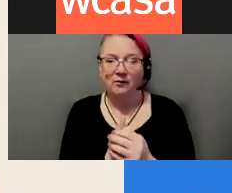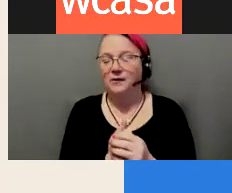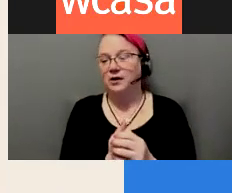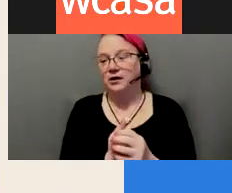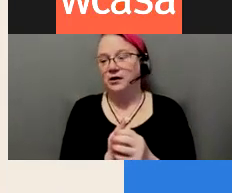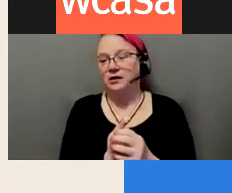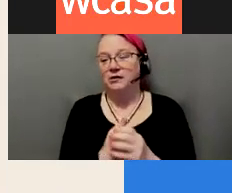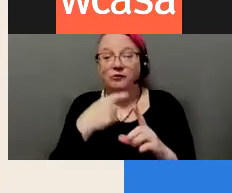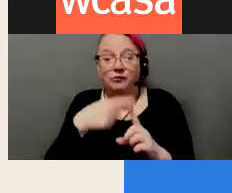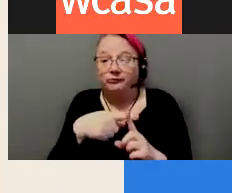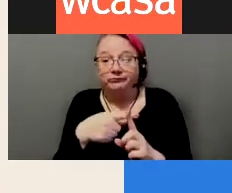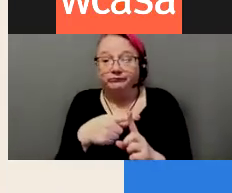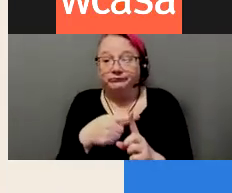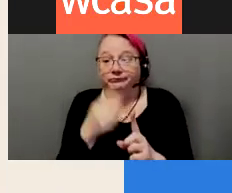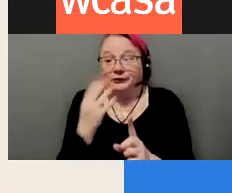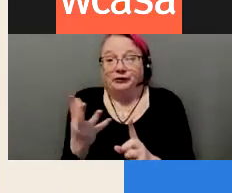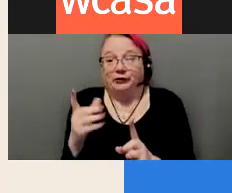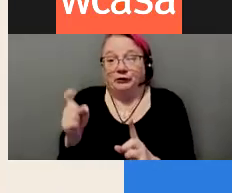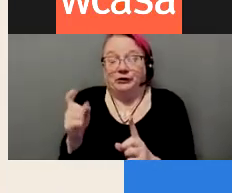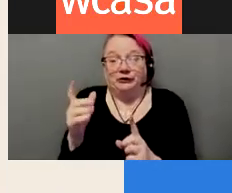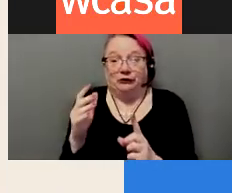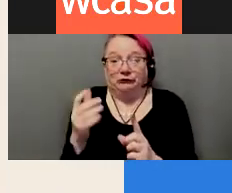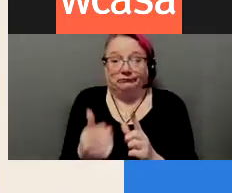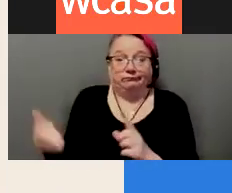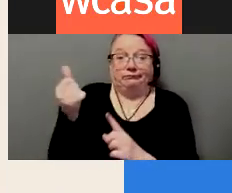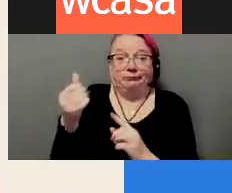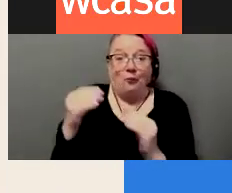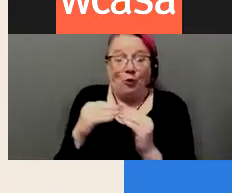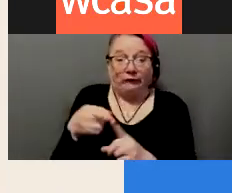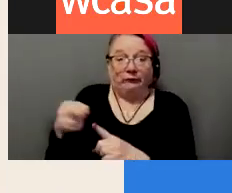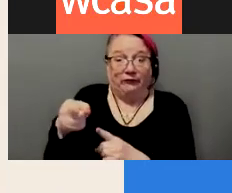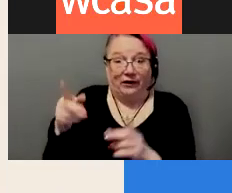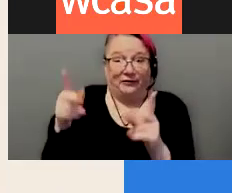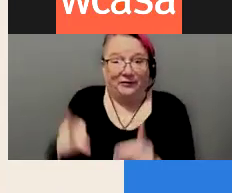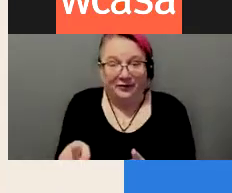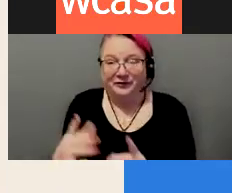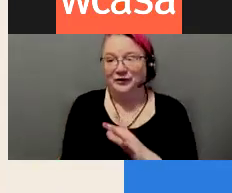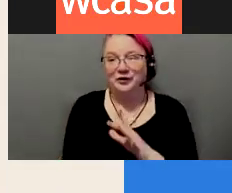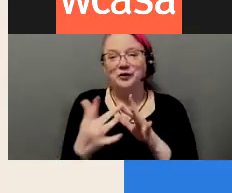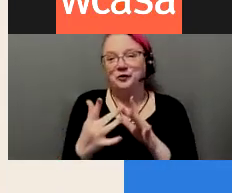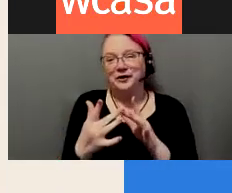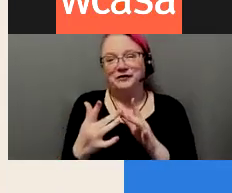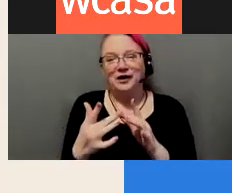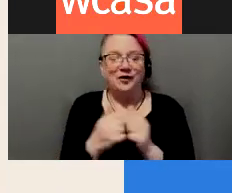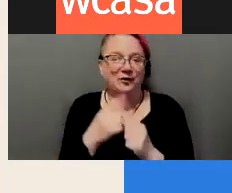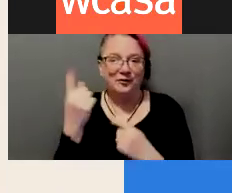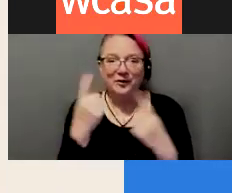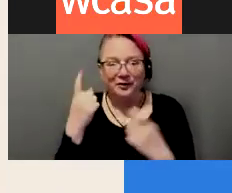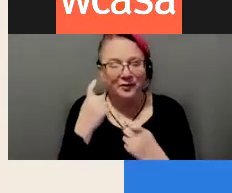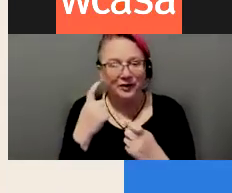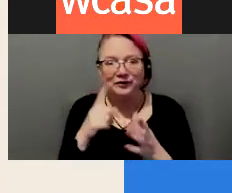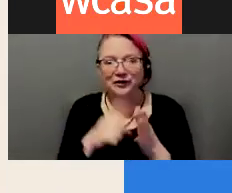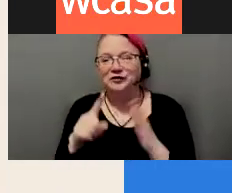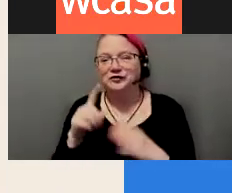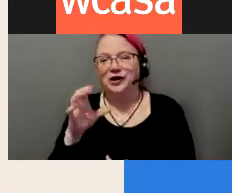as let you know if that's something that really needs to go to someone more specialized. So feel free to reach out to us with questions, and check out that Civil